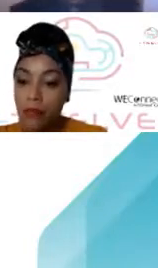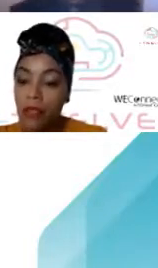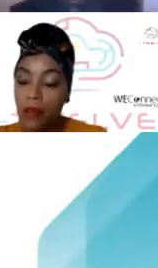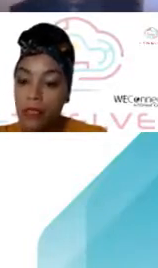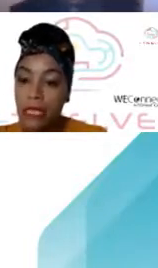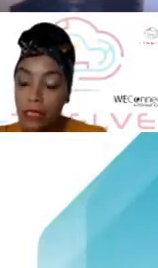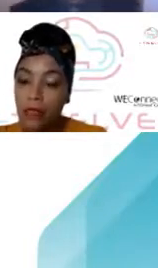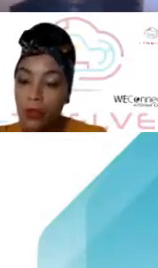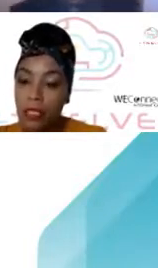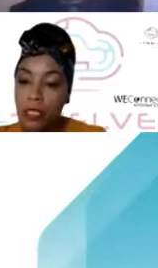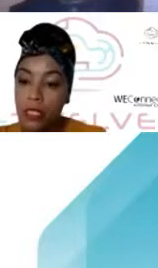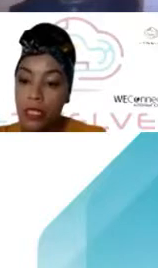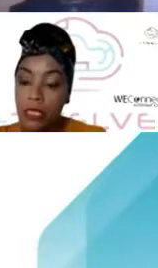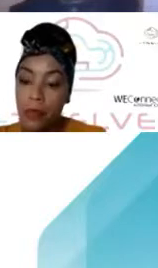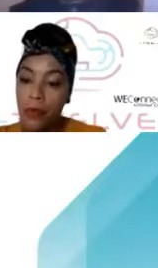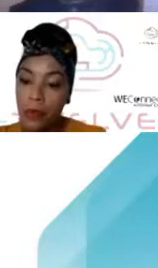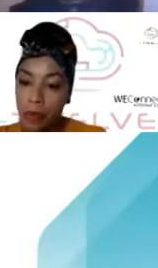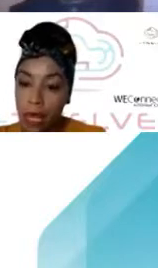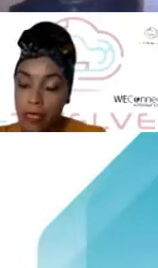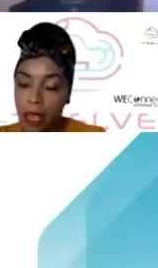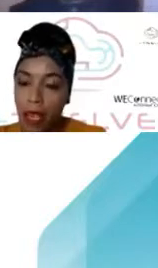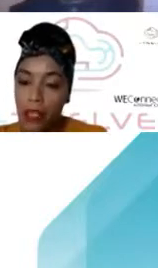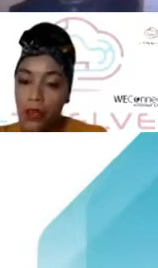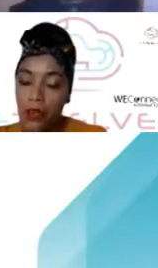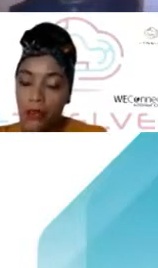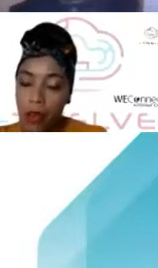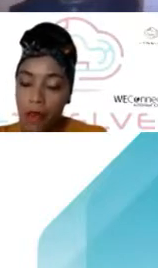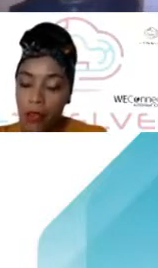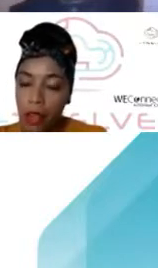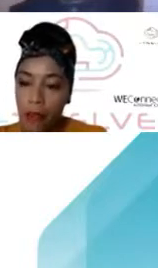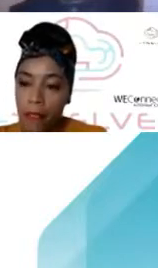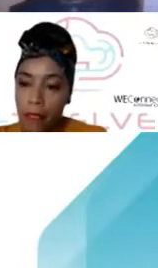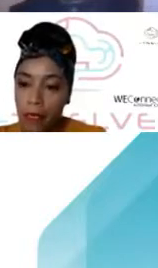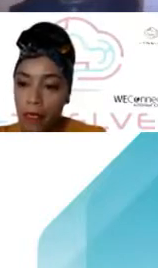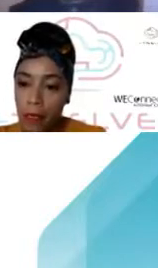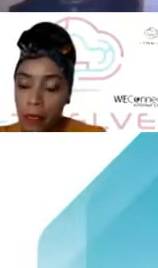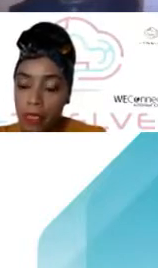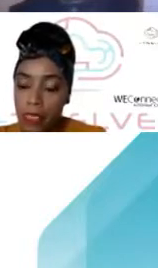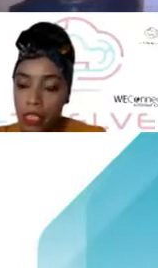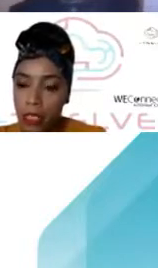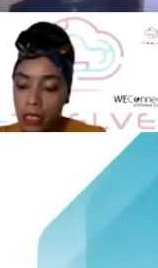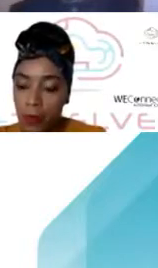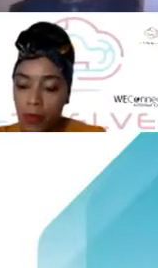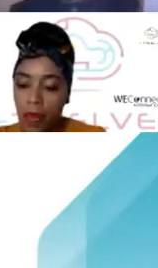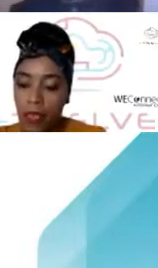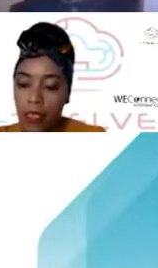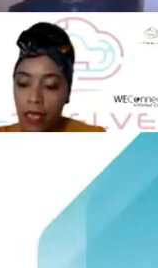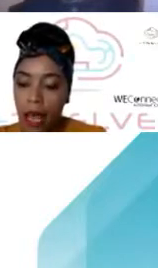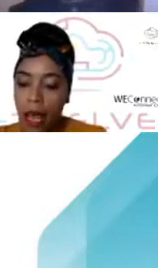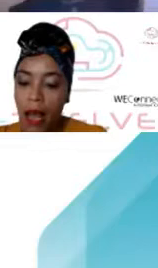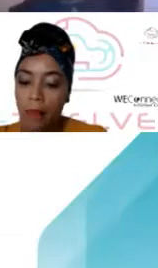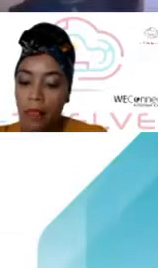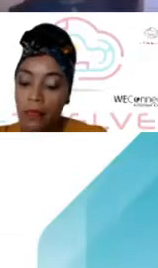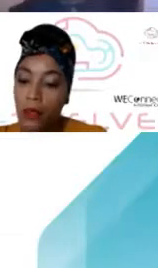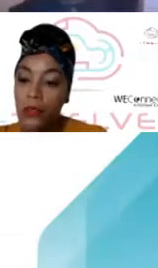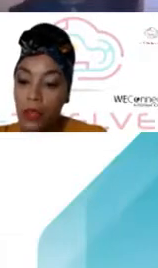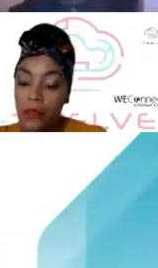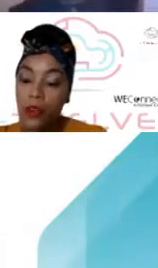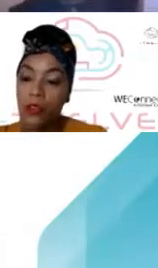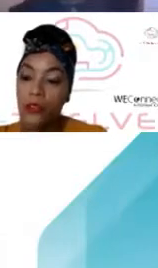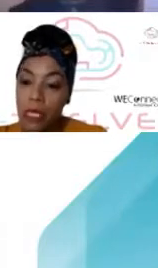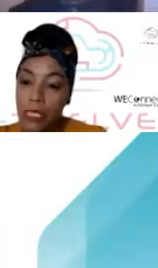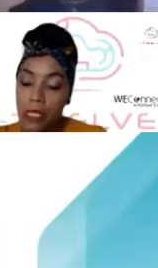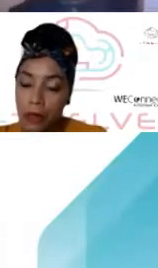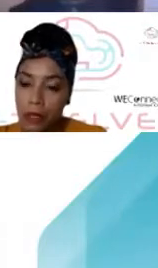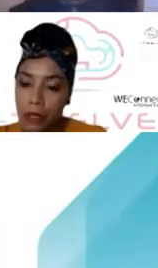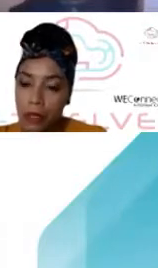and freelancers have unfortunately slipped through the cracks. So if you have a look at this, the presentation that I provided, if you are